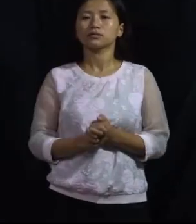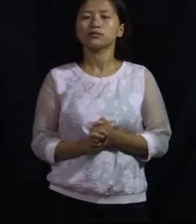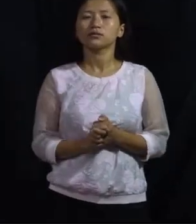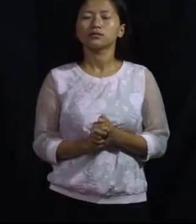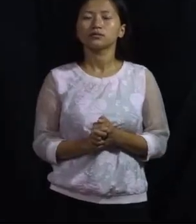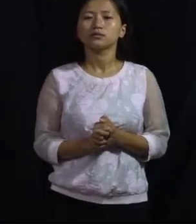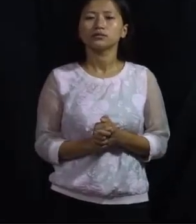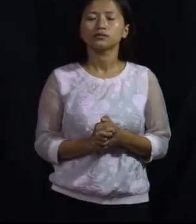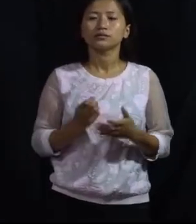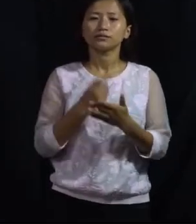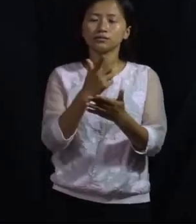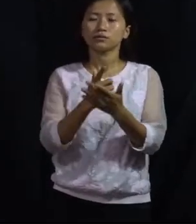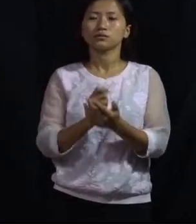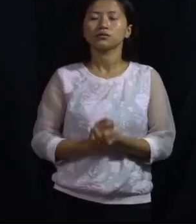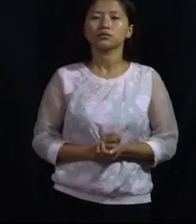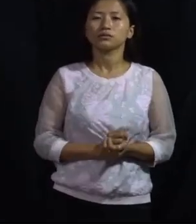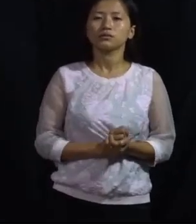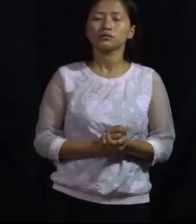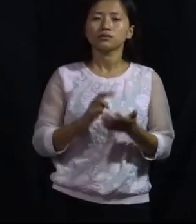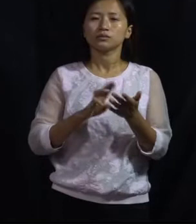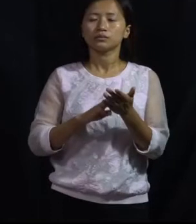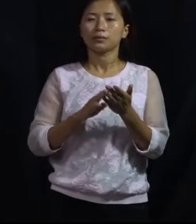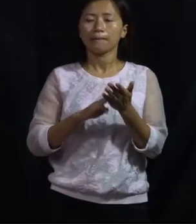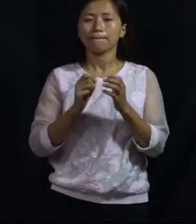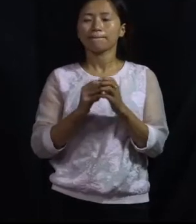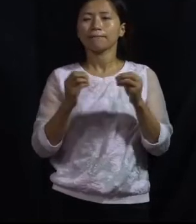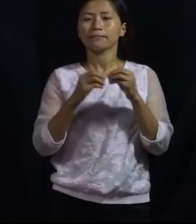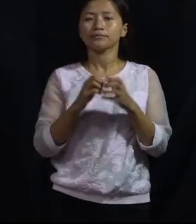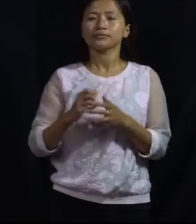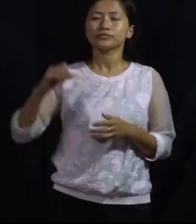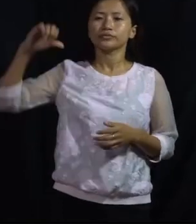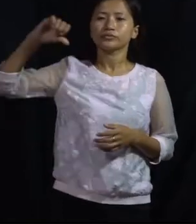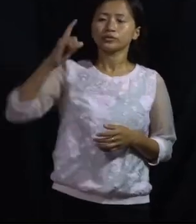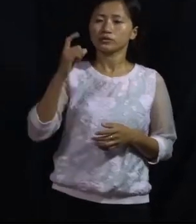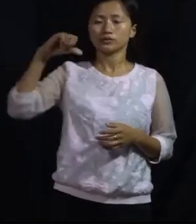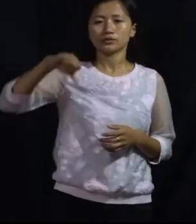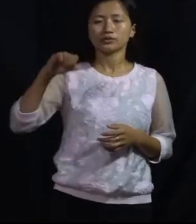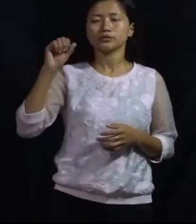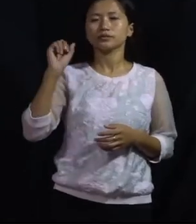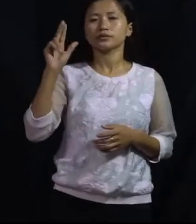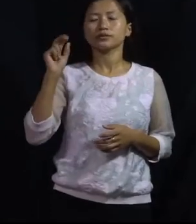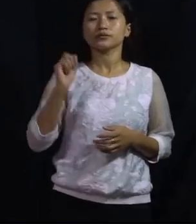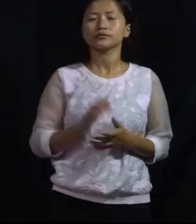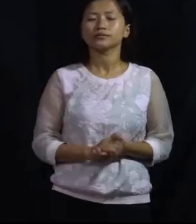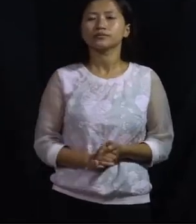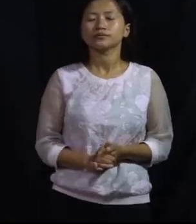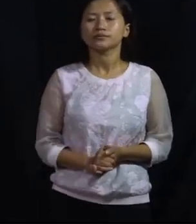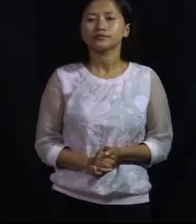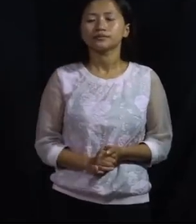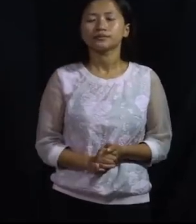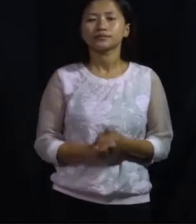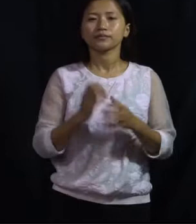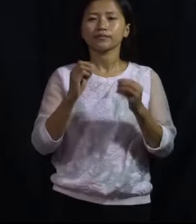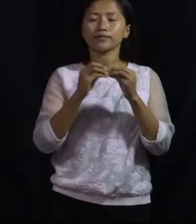cash that has been paid to Mr. B is 1,008. And also on the debit side,